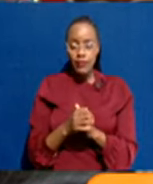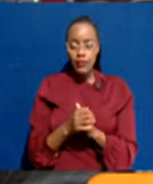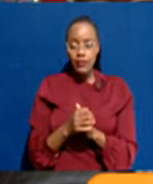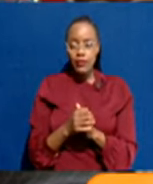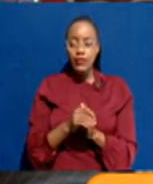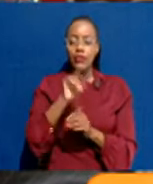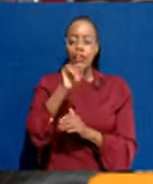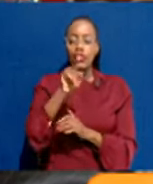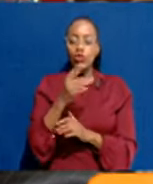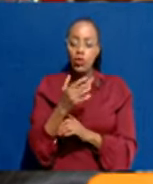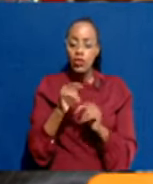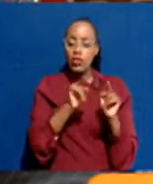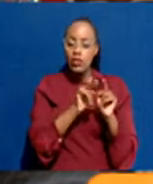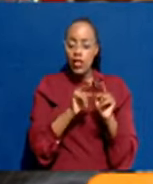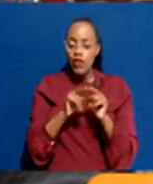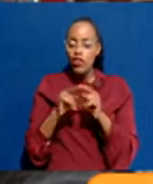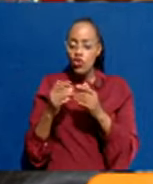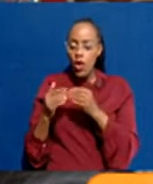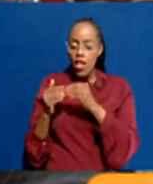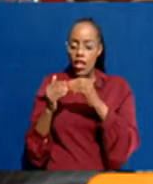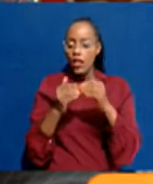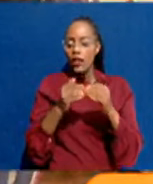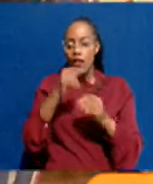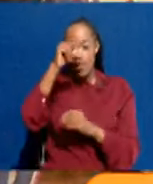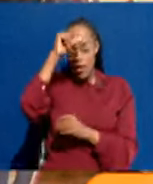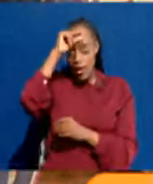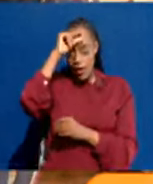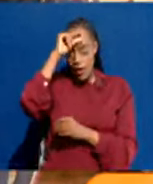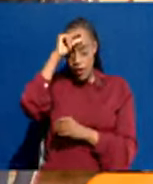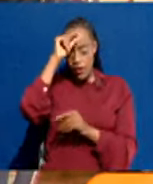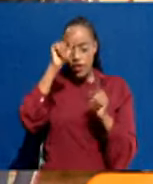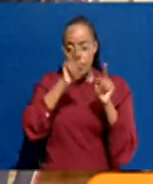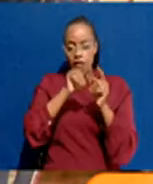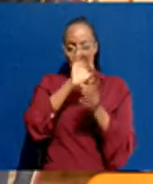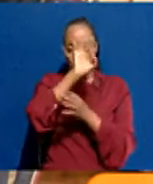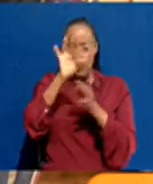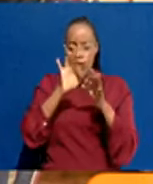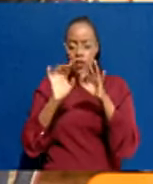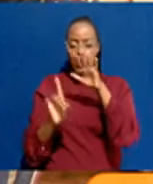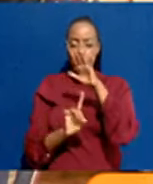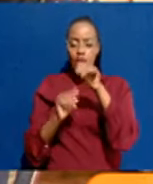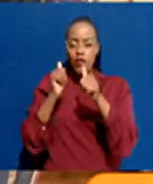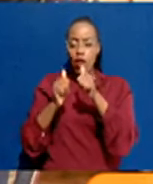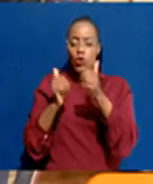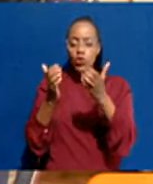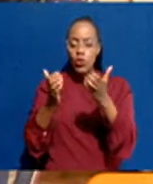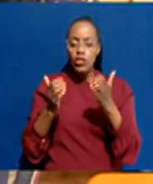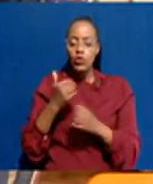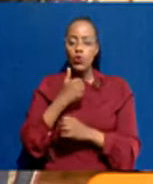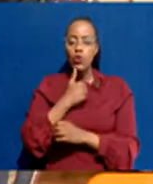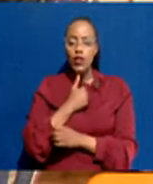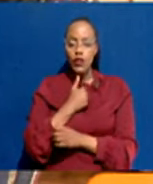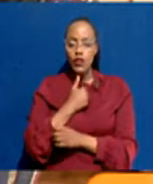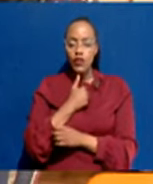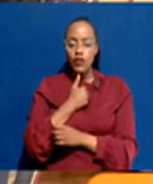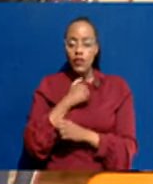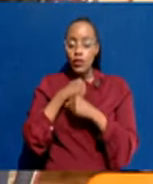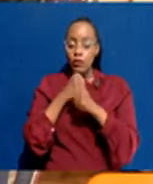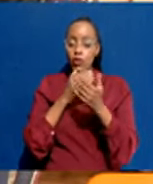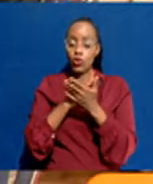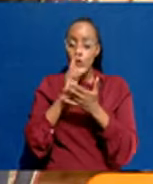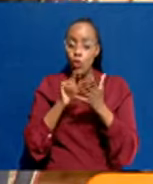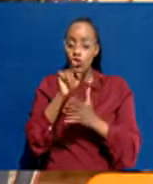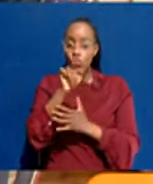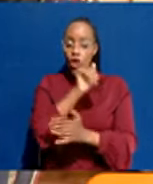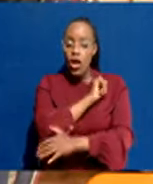you are the chief executive of the government, there are certain ministries you need to have to make sure that your